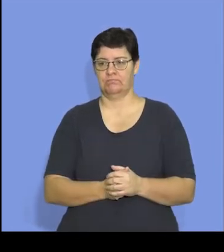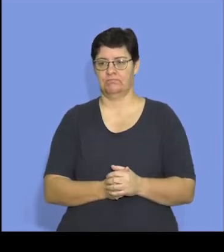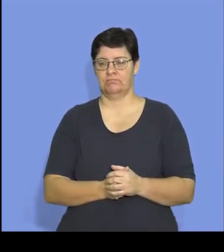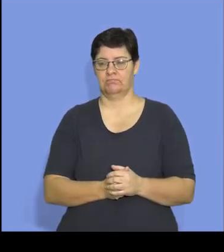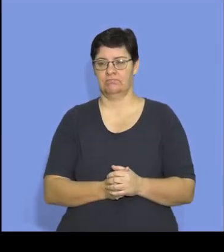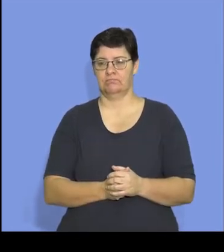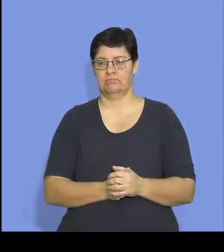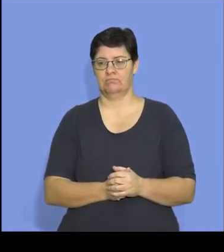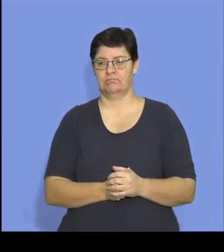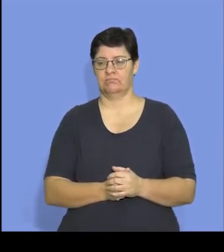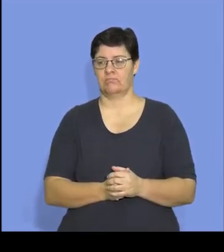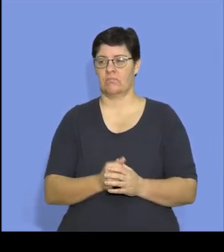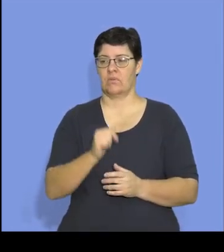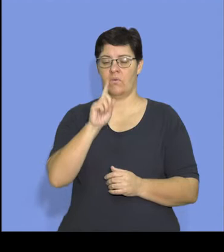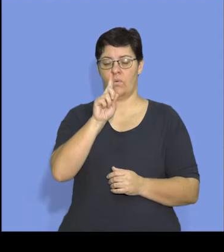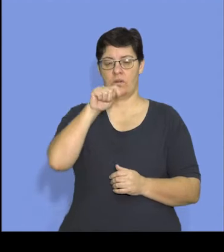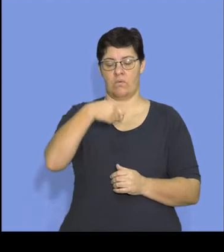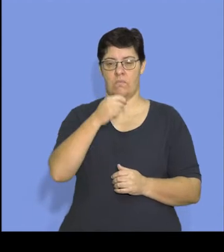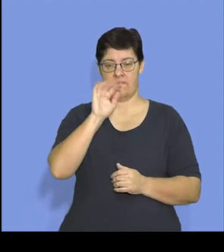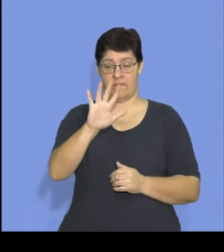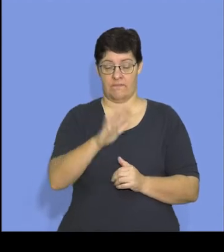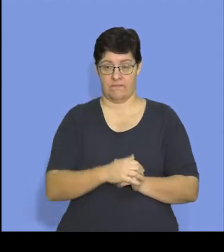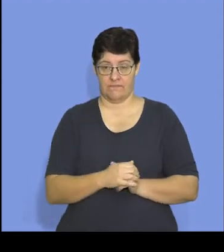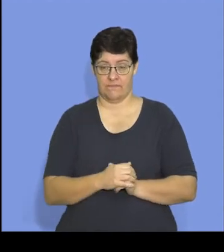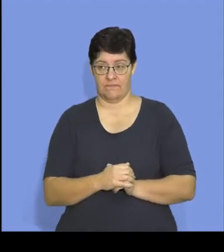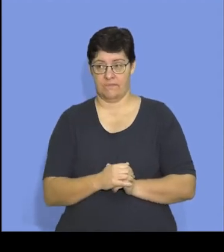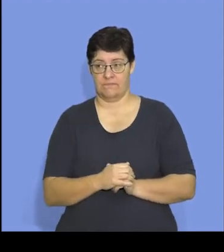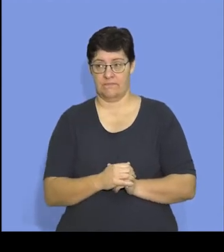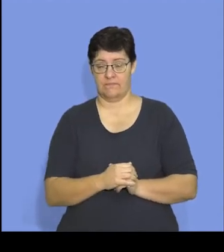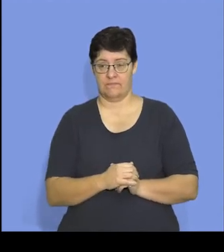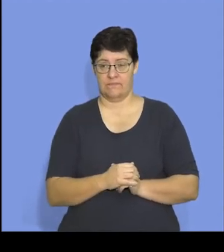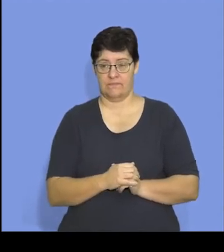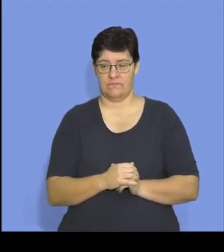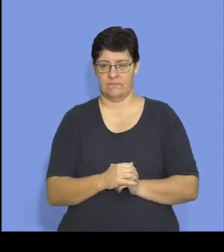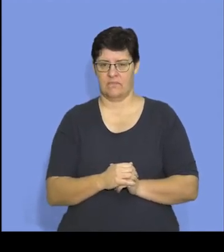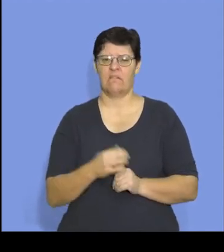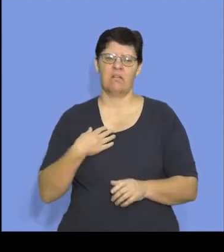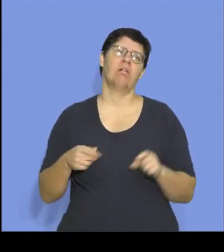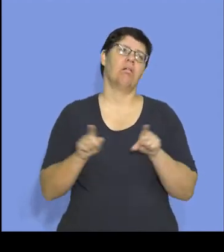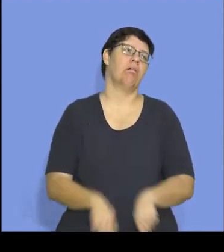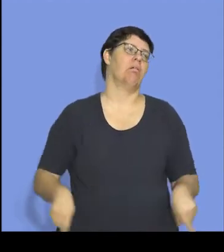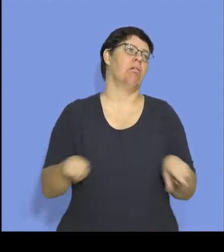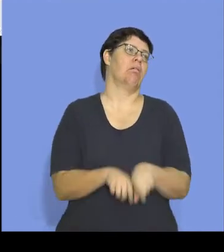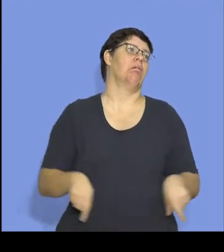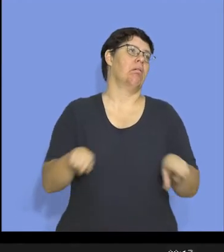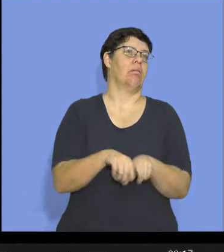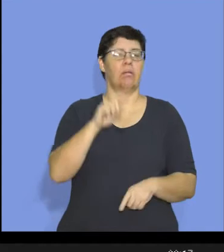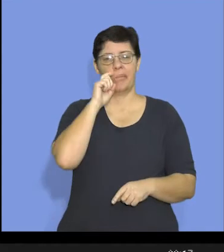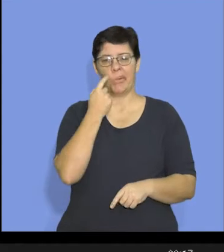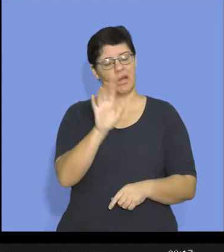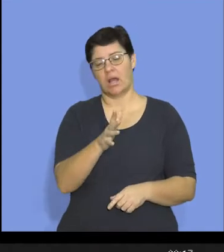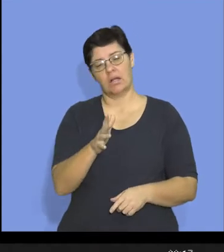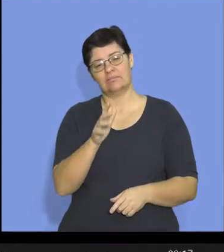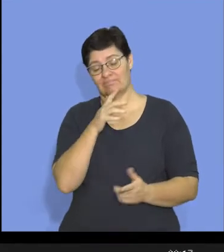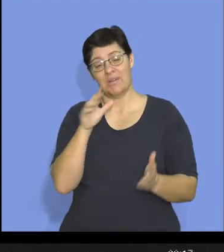I'm going to put 1.5. And I know this feels quite tedious and laborious, but it's actually